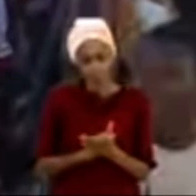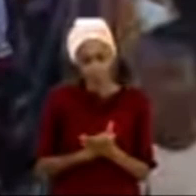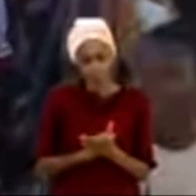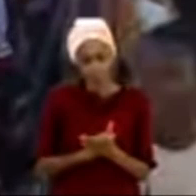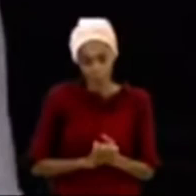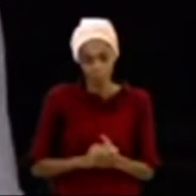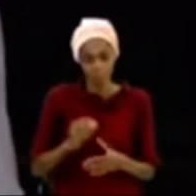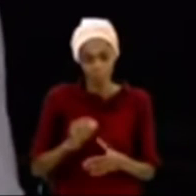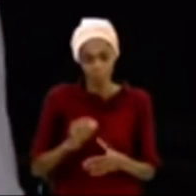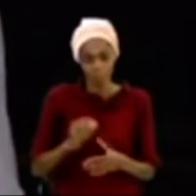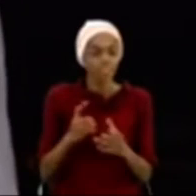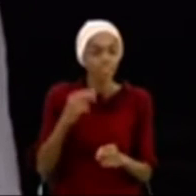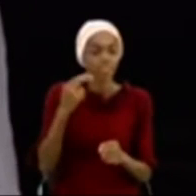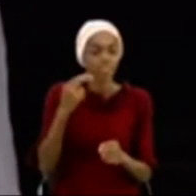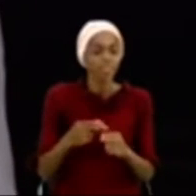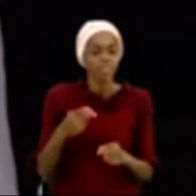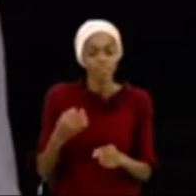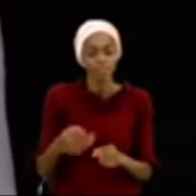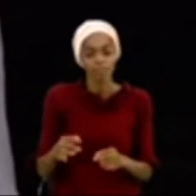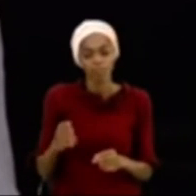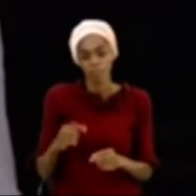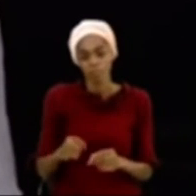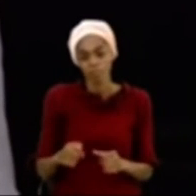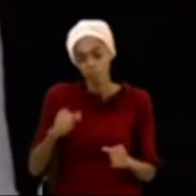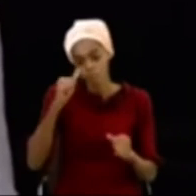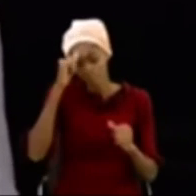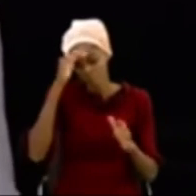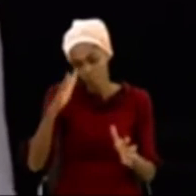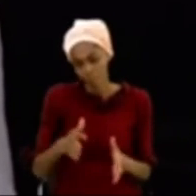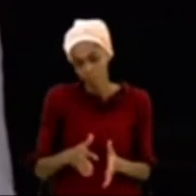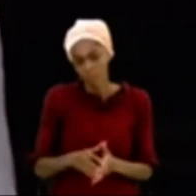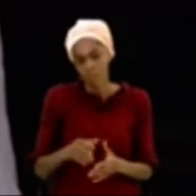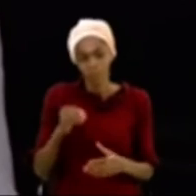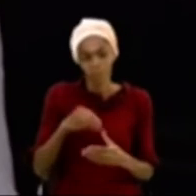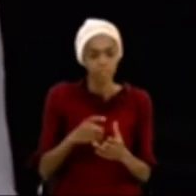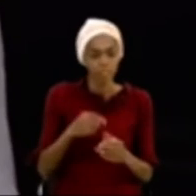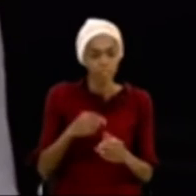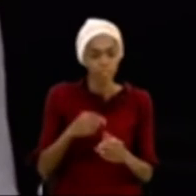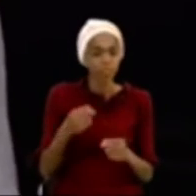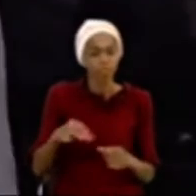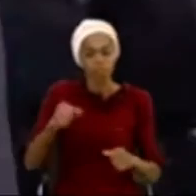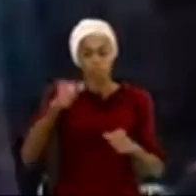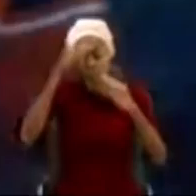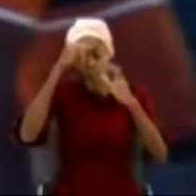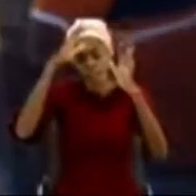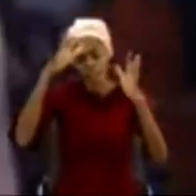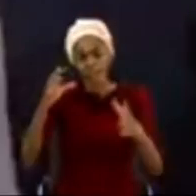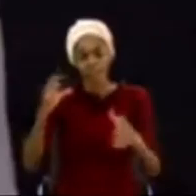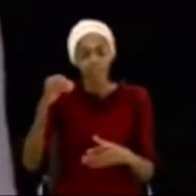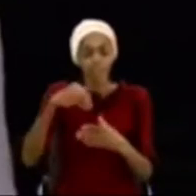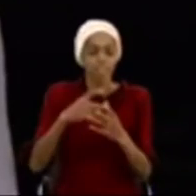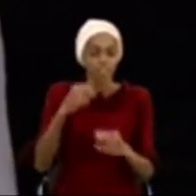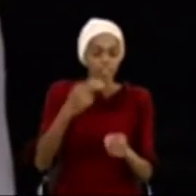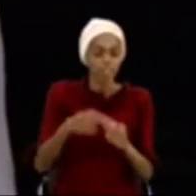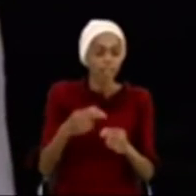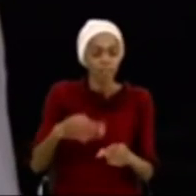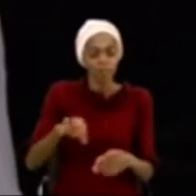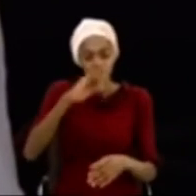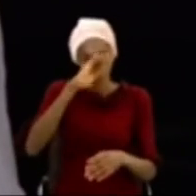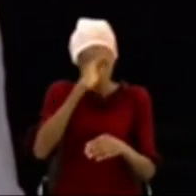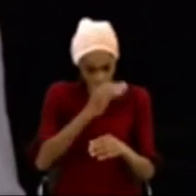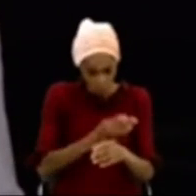In the name of the Father, in the name of the Son, in the name of the